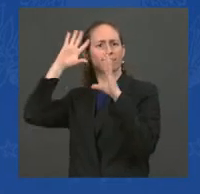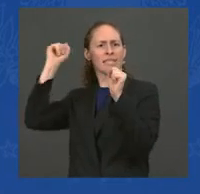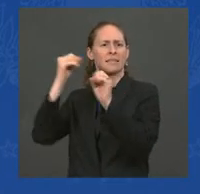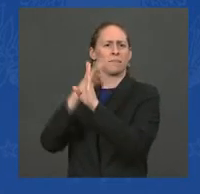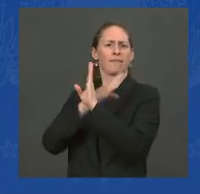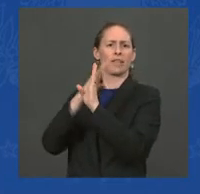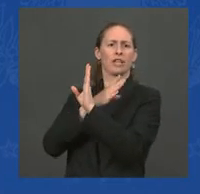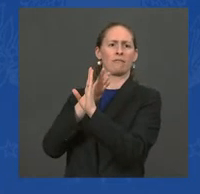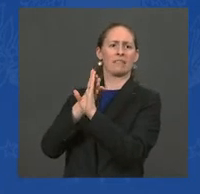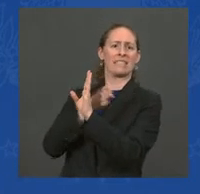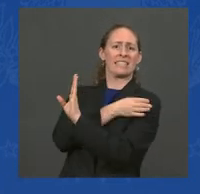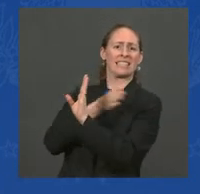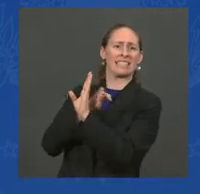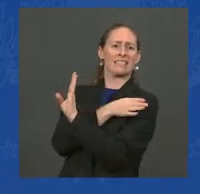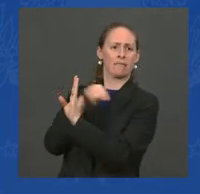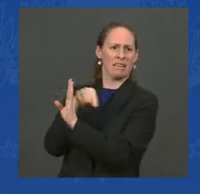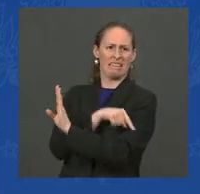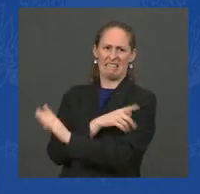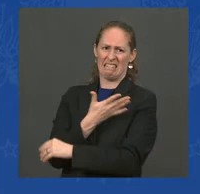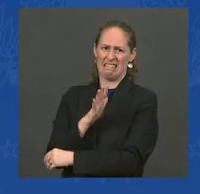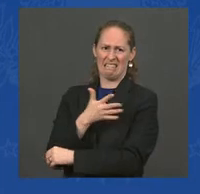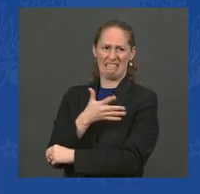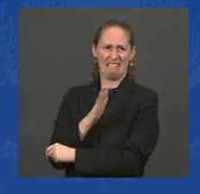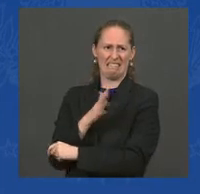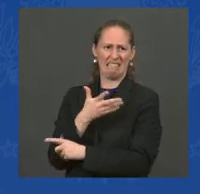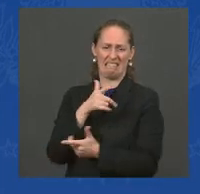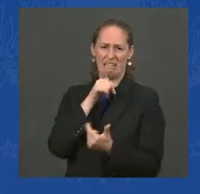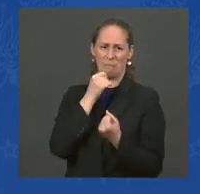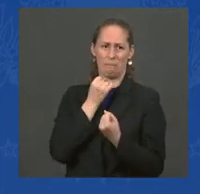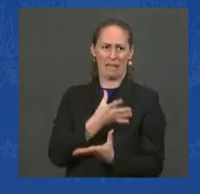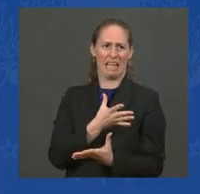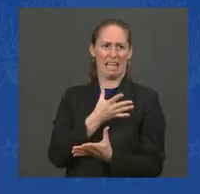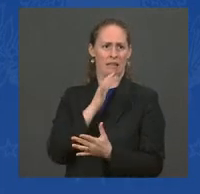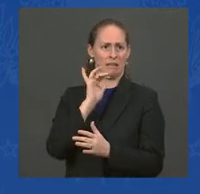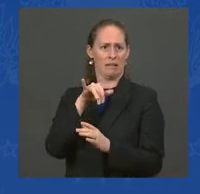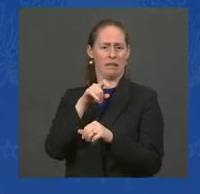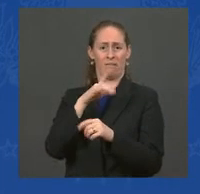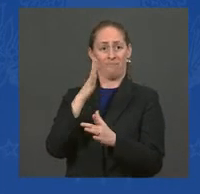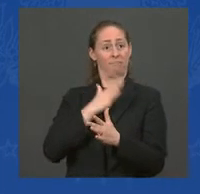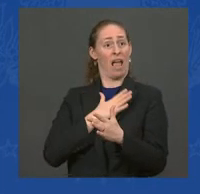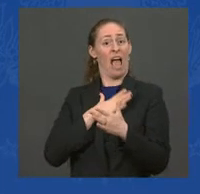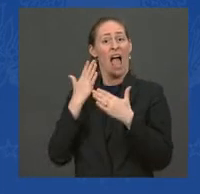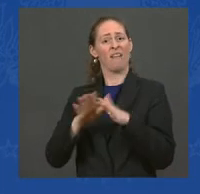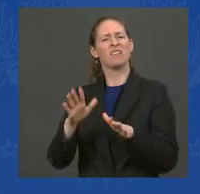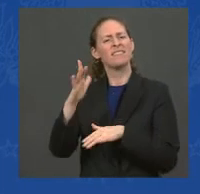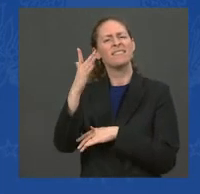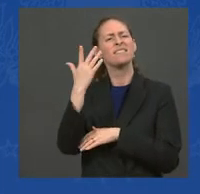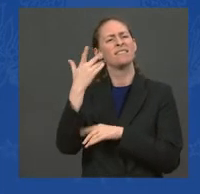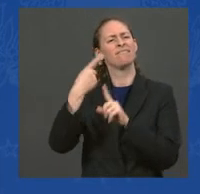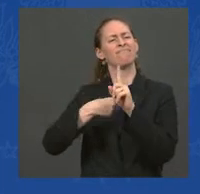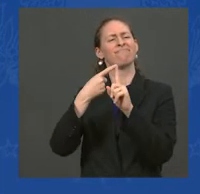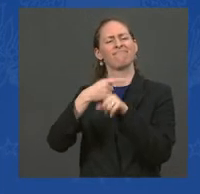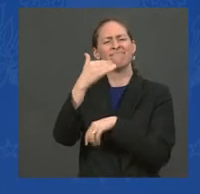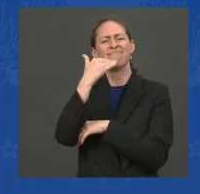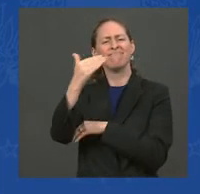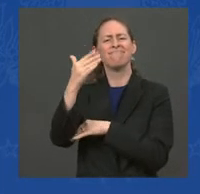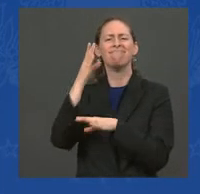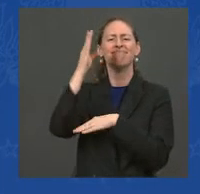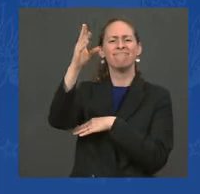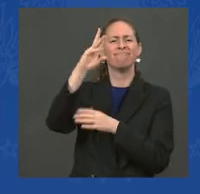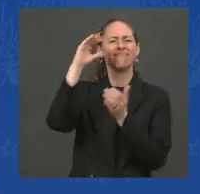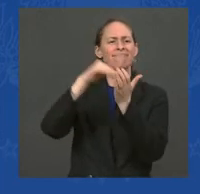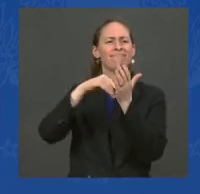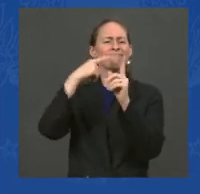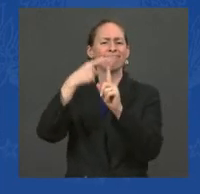to 60,000 as opposed to 600,000 jobs a month. In total, the job creation in the first 8 months of my